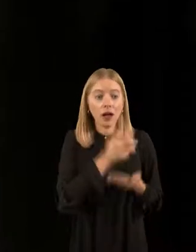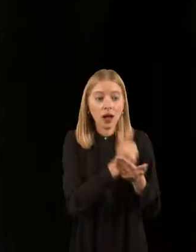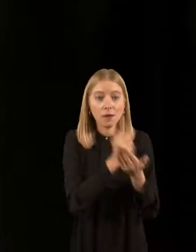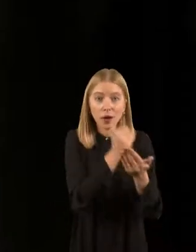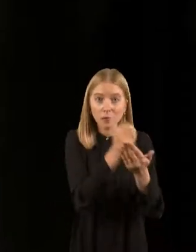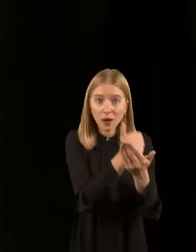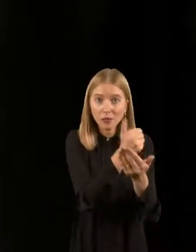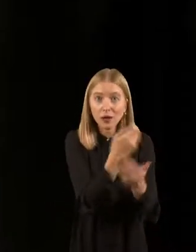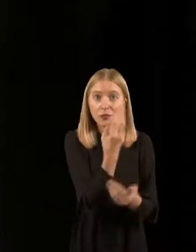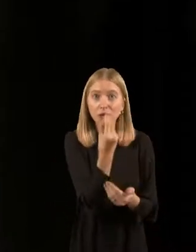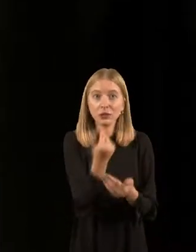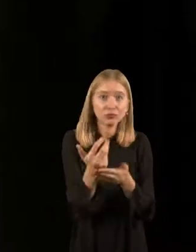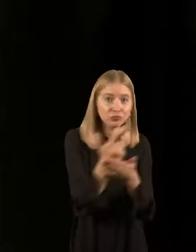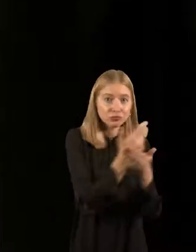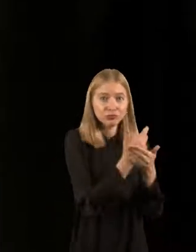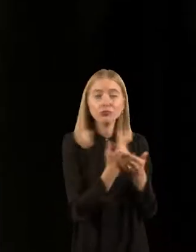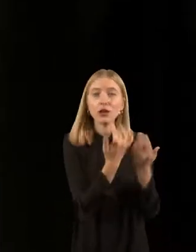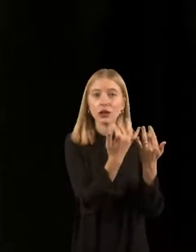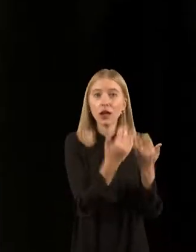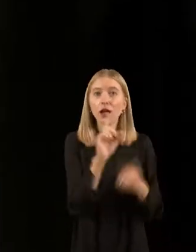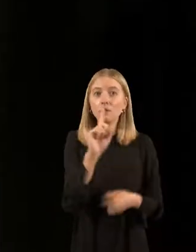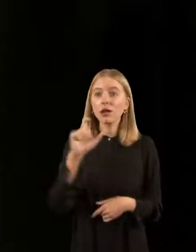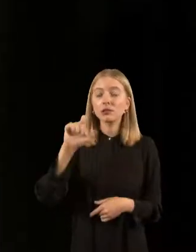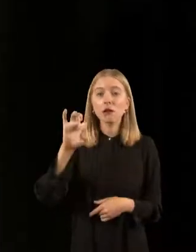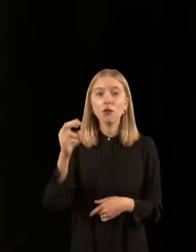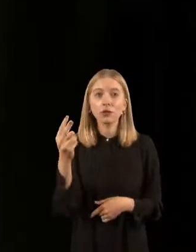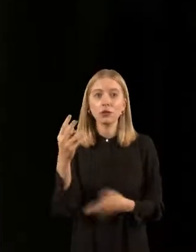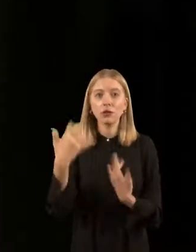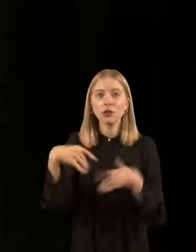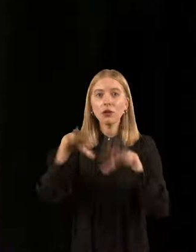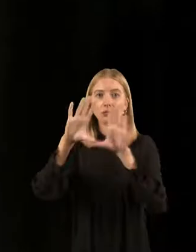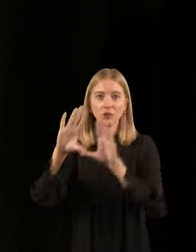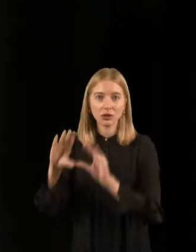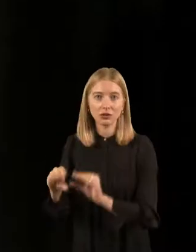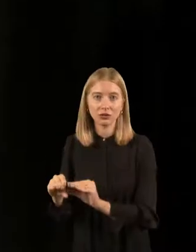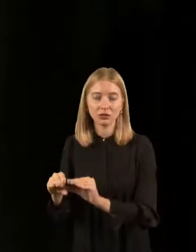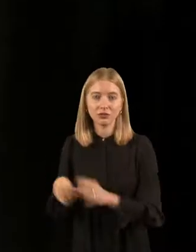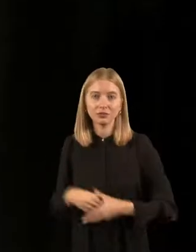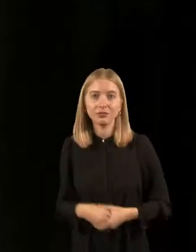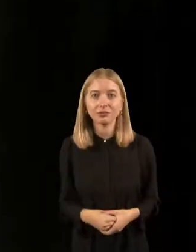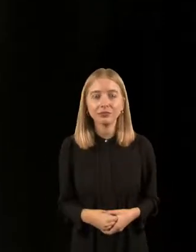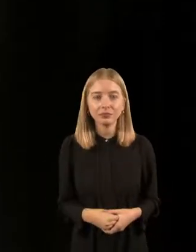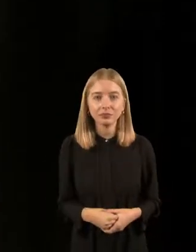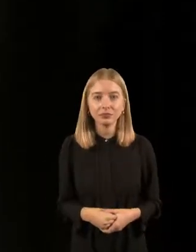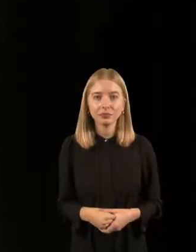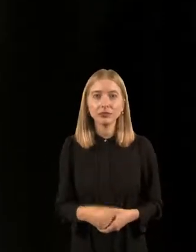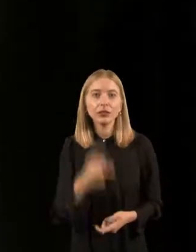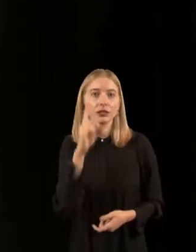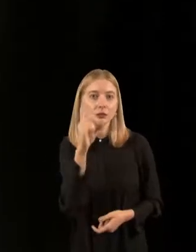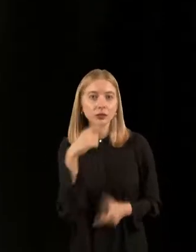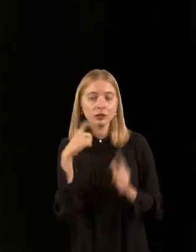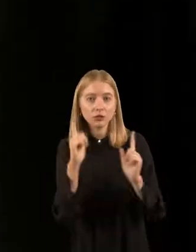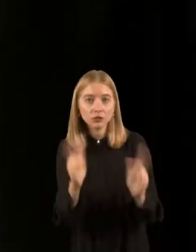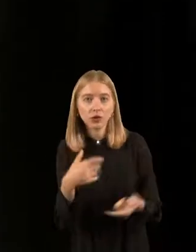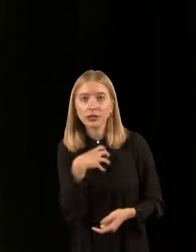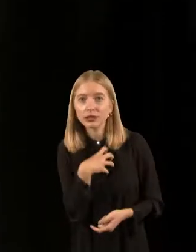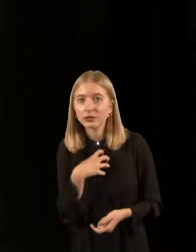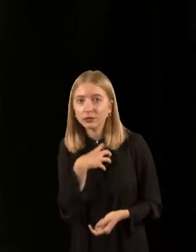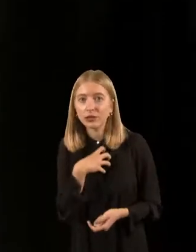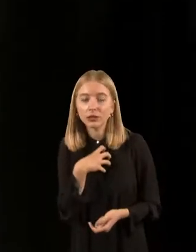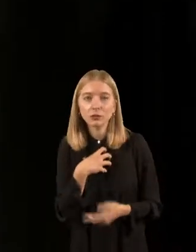the environment protection and reduction of CO2 from the economic growth.